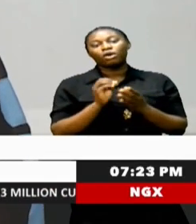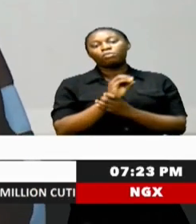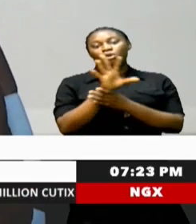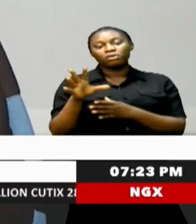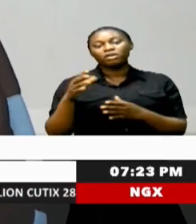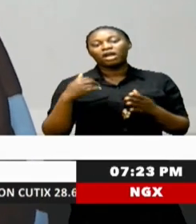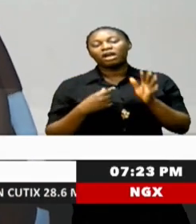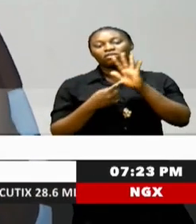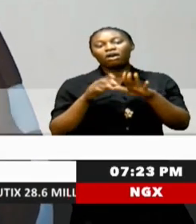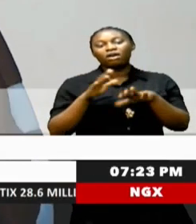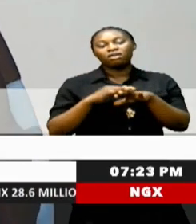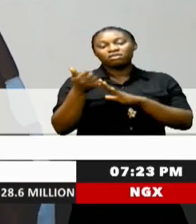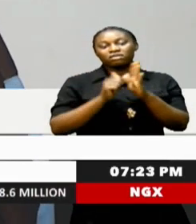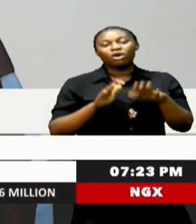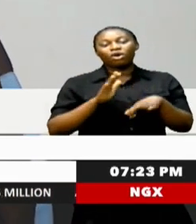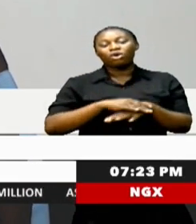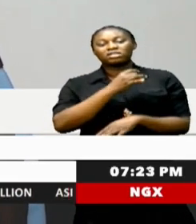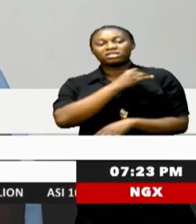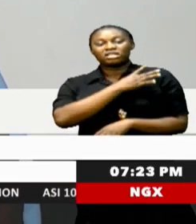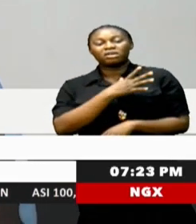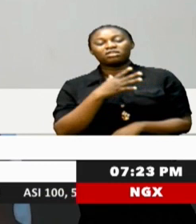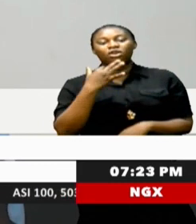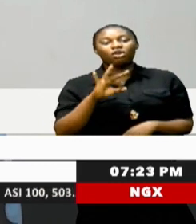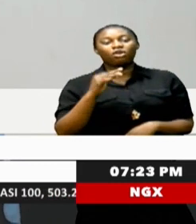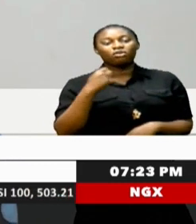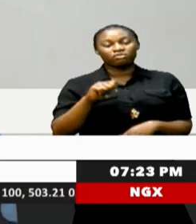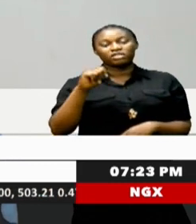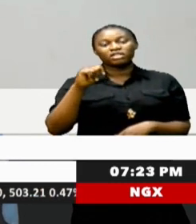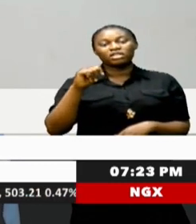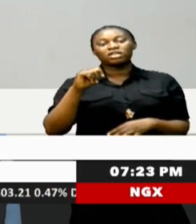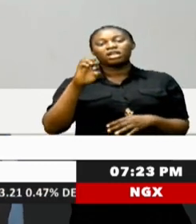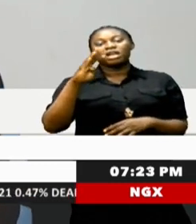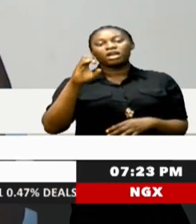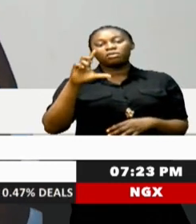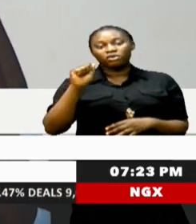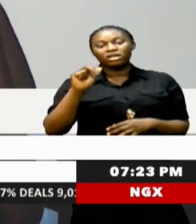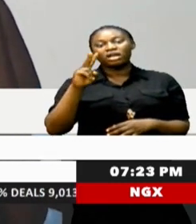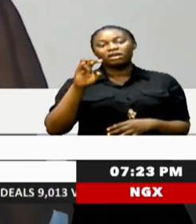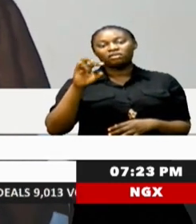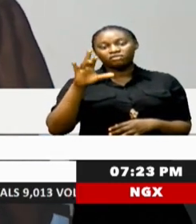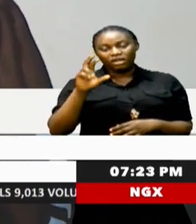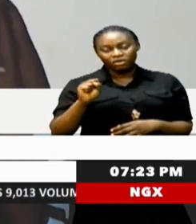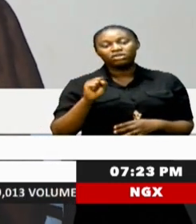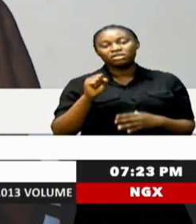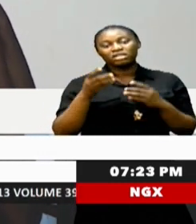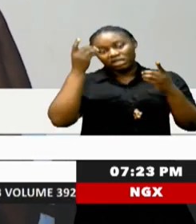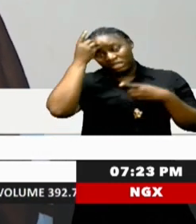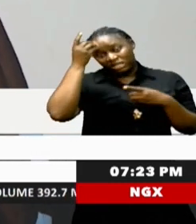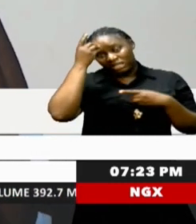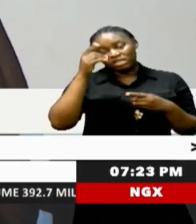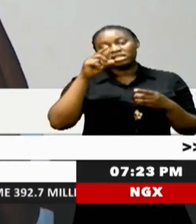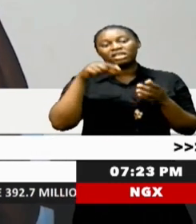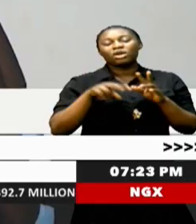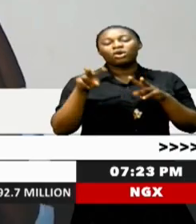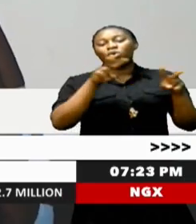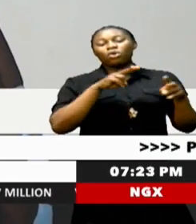cited my article on stigmatization of the Ebola virus disease. The CDC is the national health watchdog